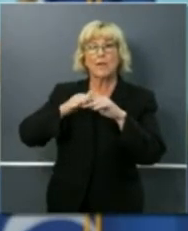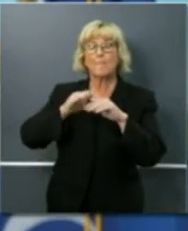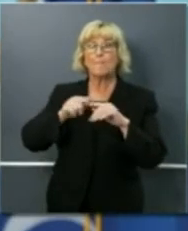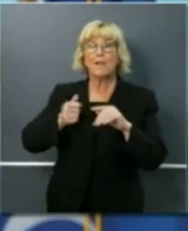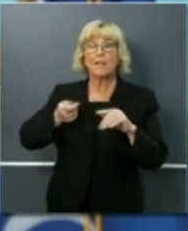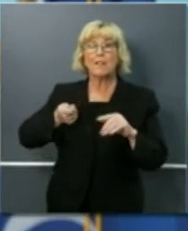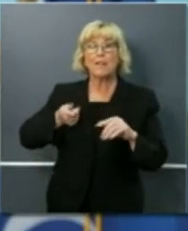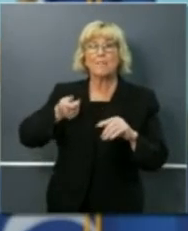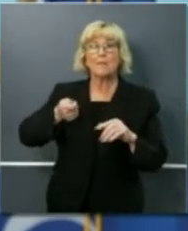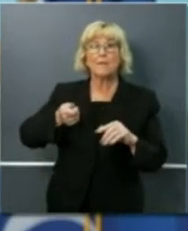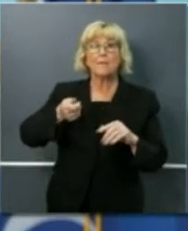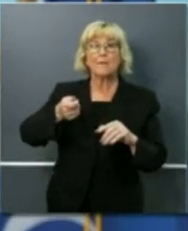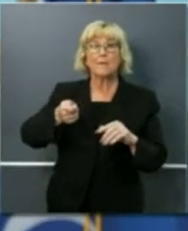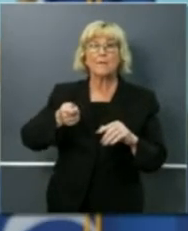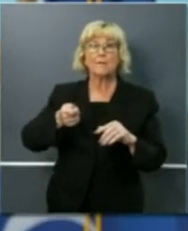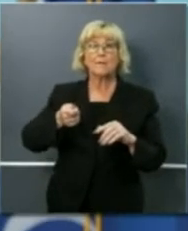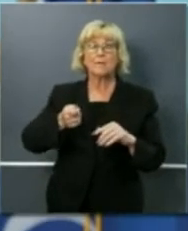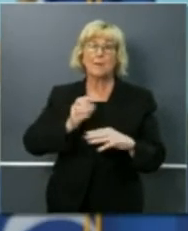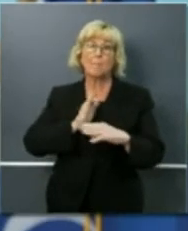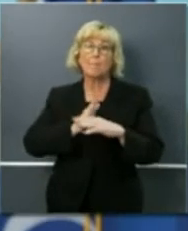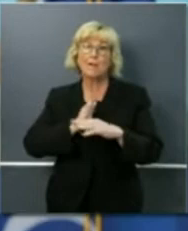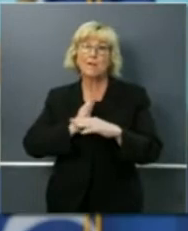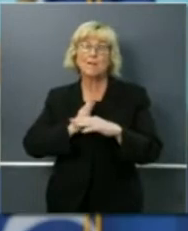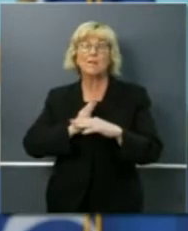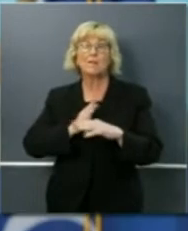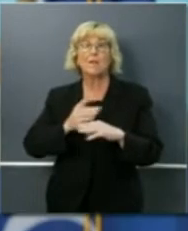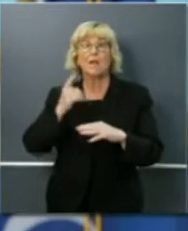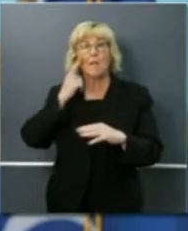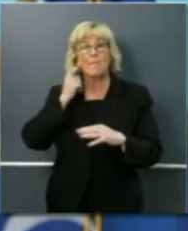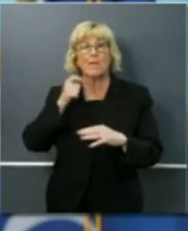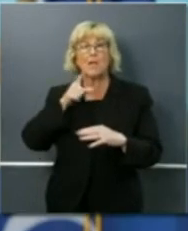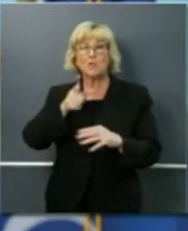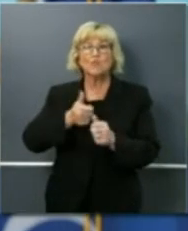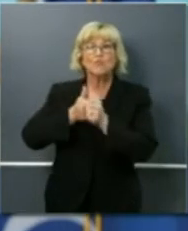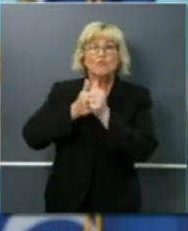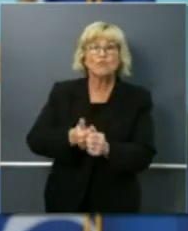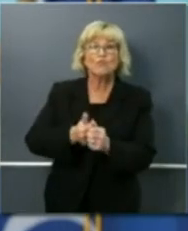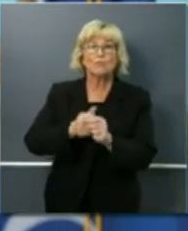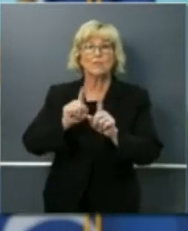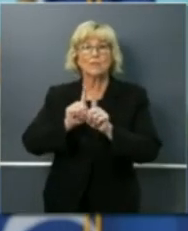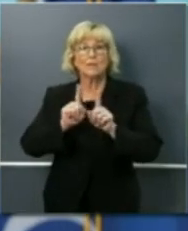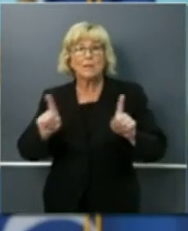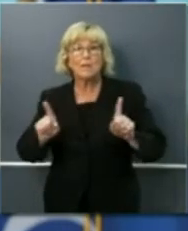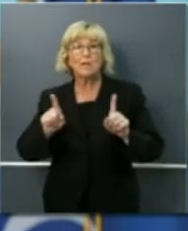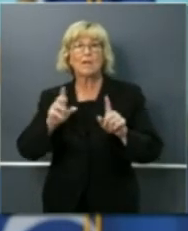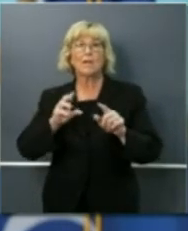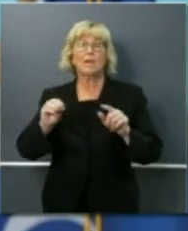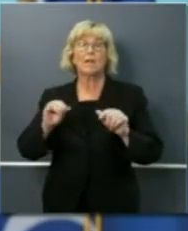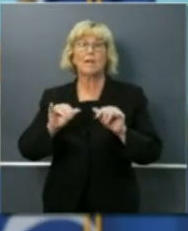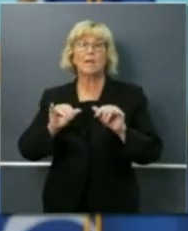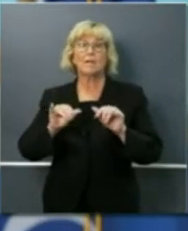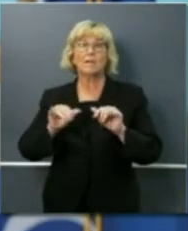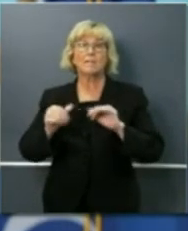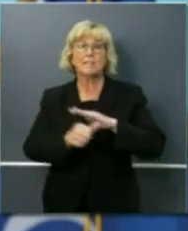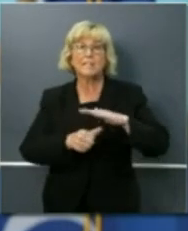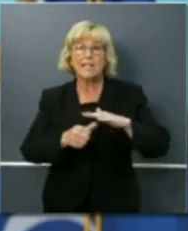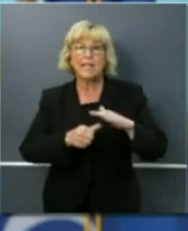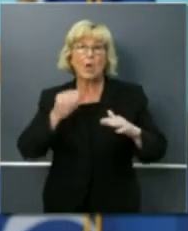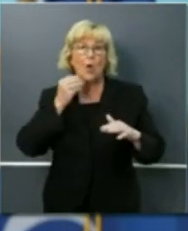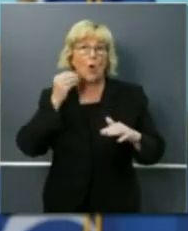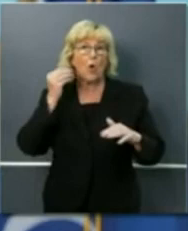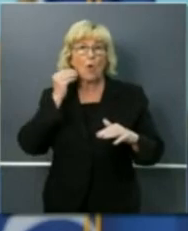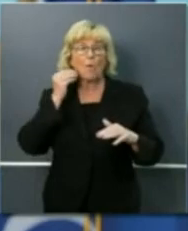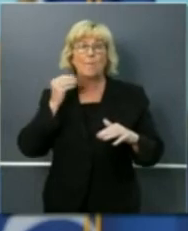moderate. And it's moderate, again, because of the actions all of you have taken in terms of the physical distancing.